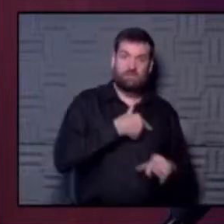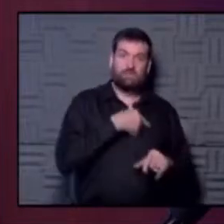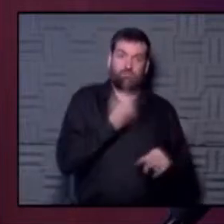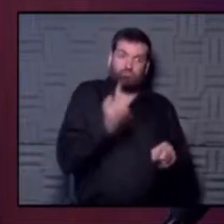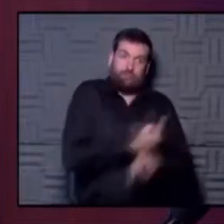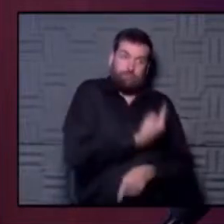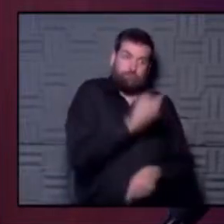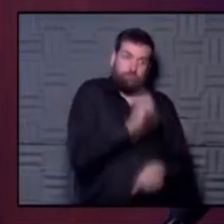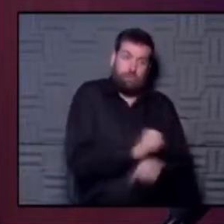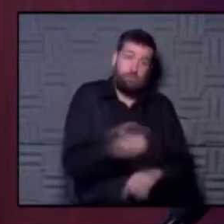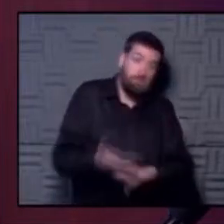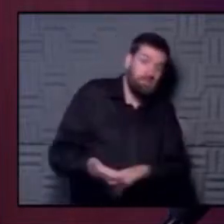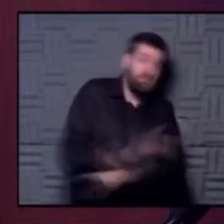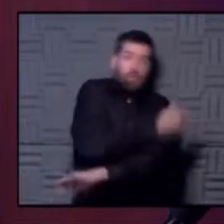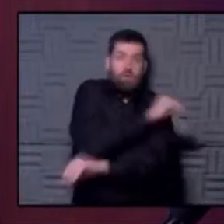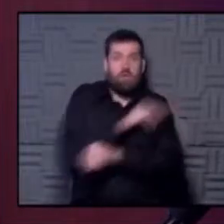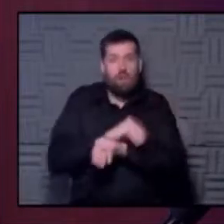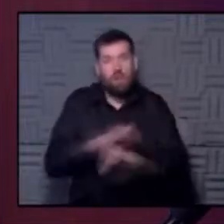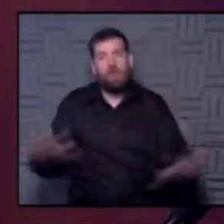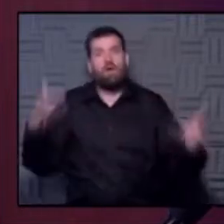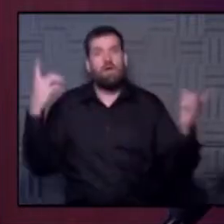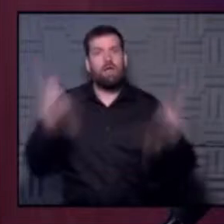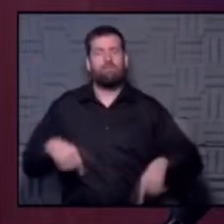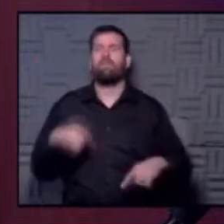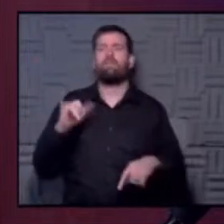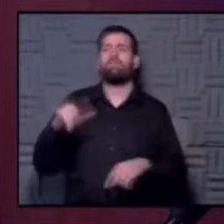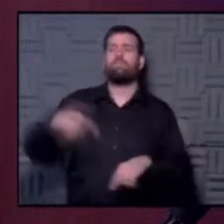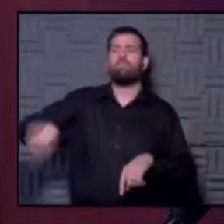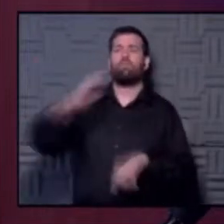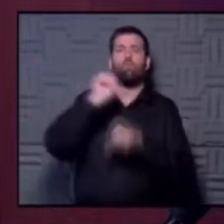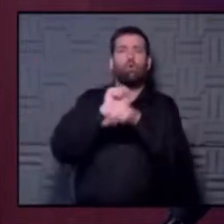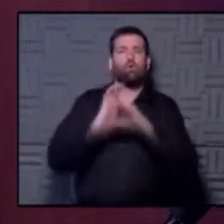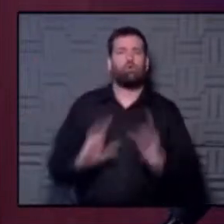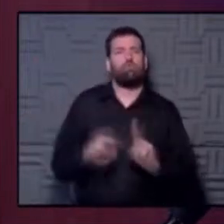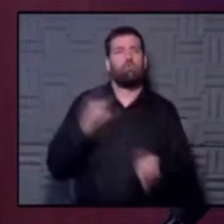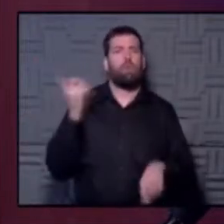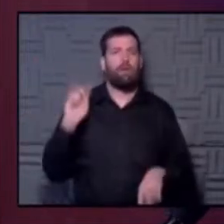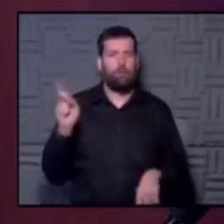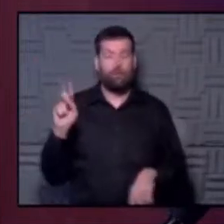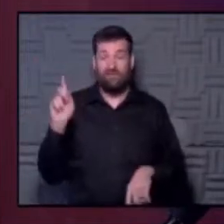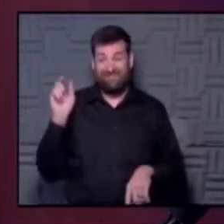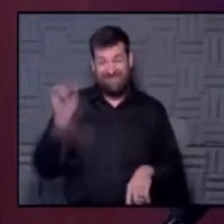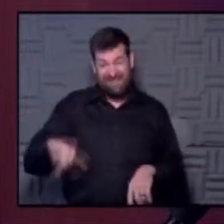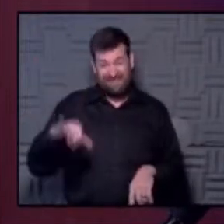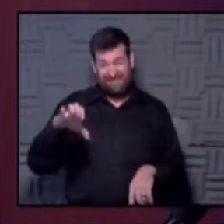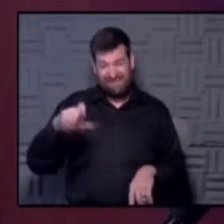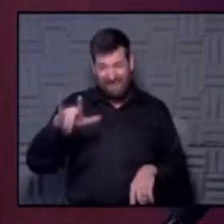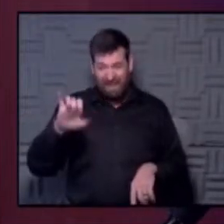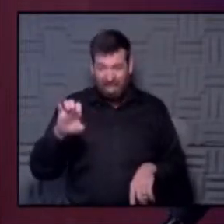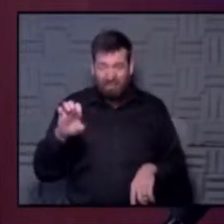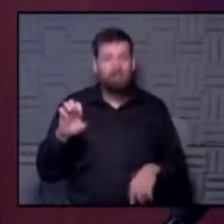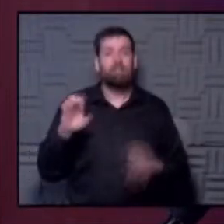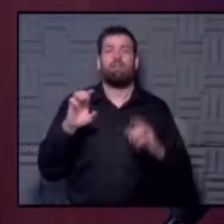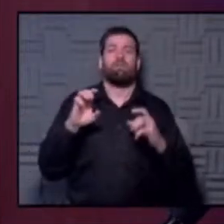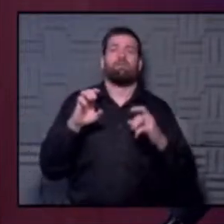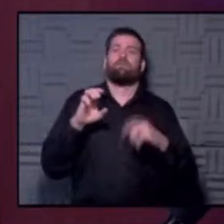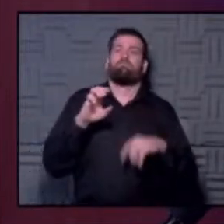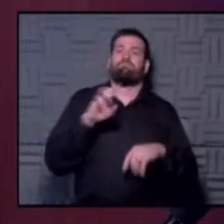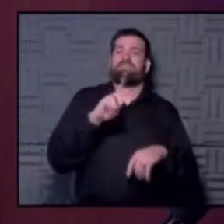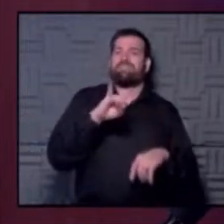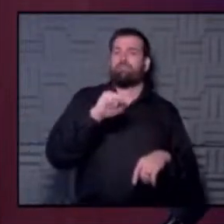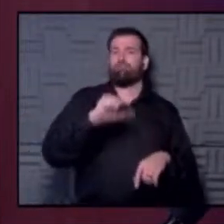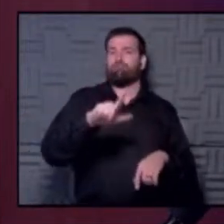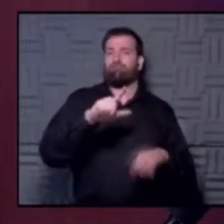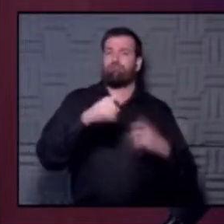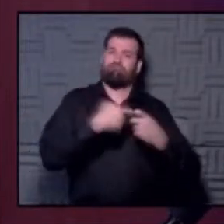the pandemic started. And so where would that labor force come from? And so operating at that scale, I think a digital solution for either